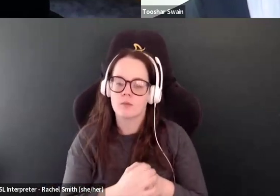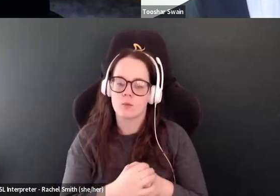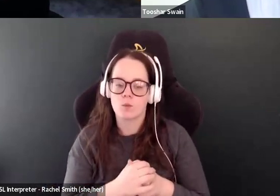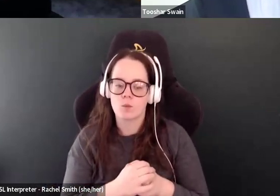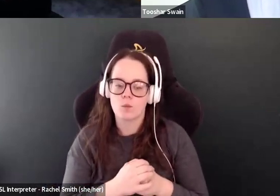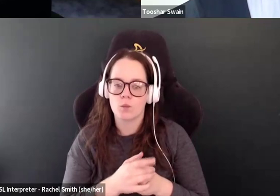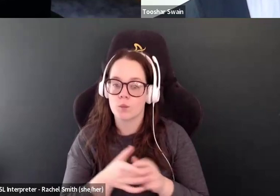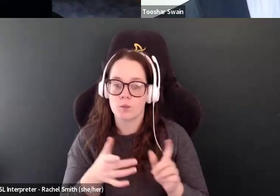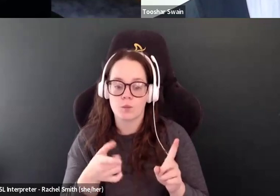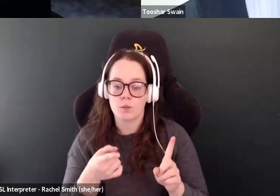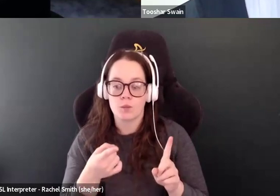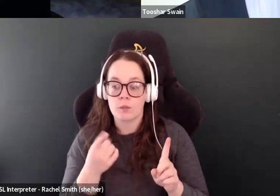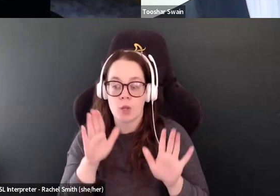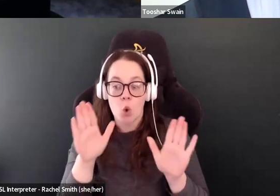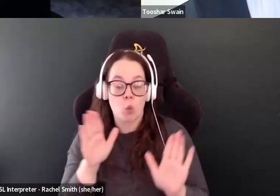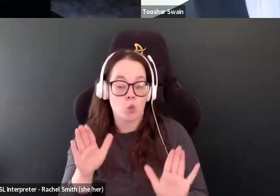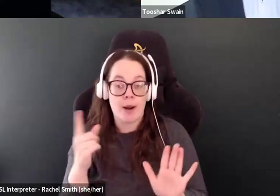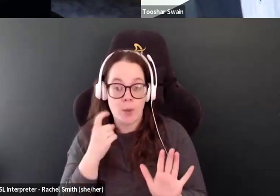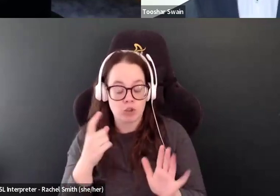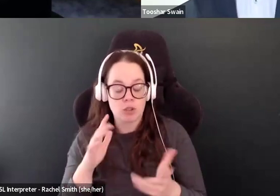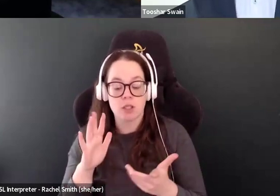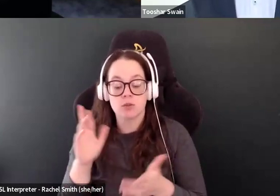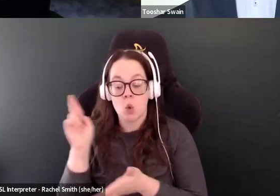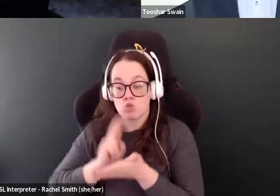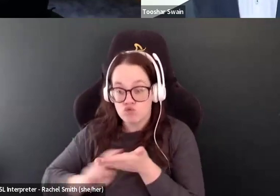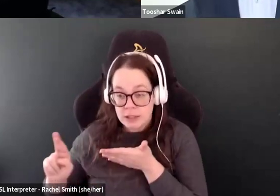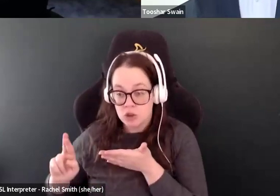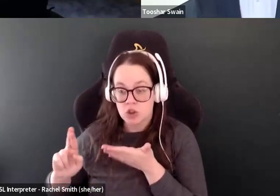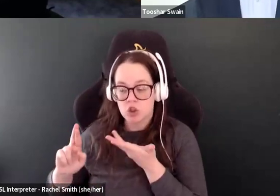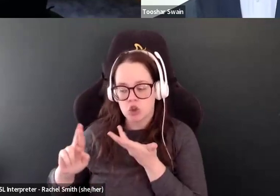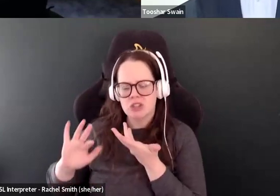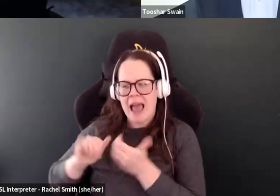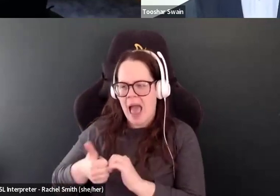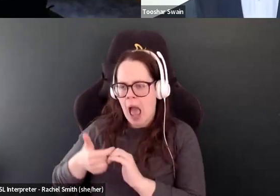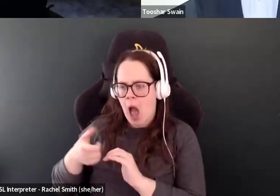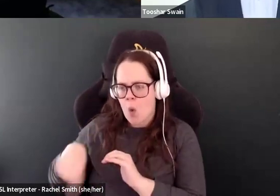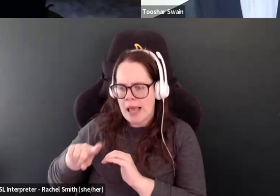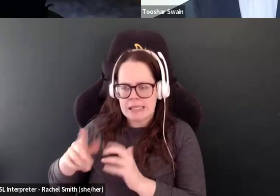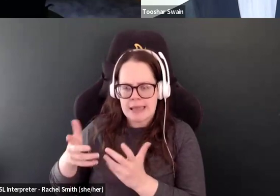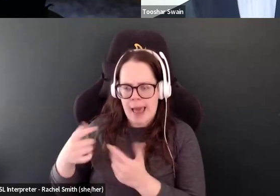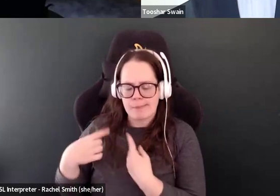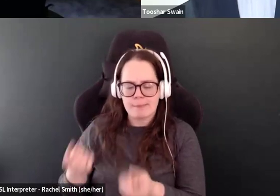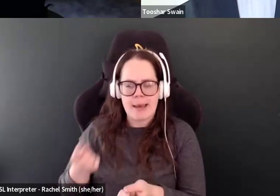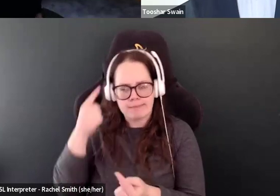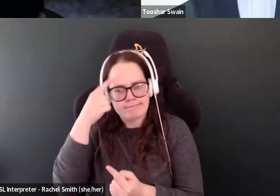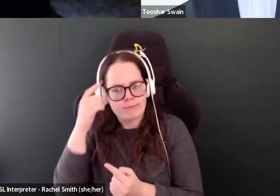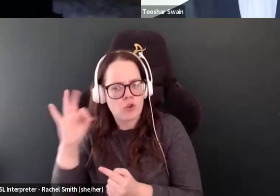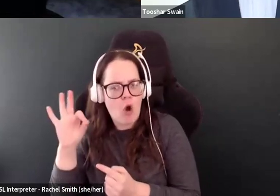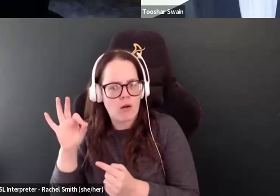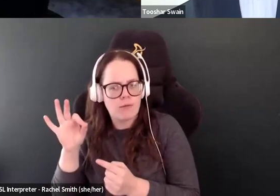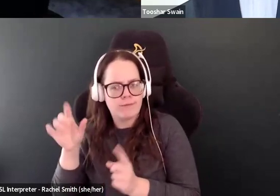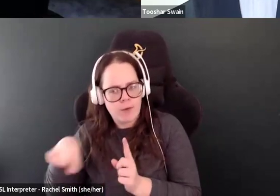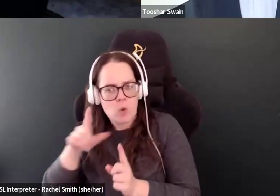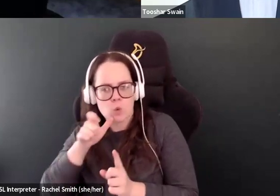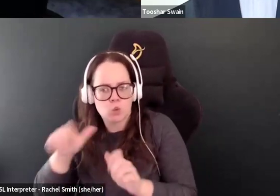This is a great question. How has the research been received by those who challenge the value